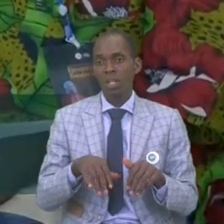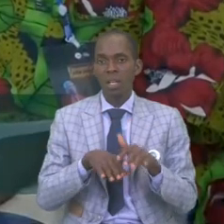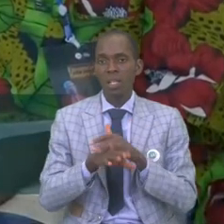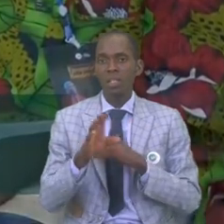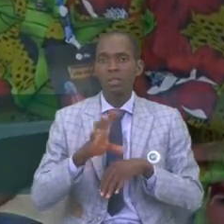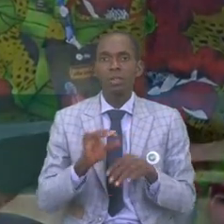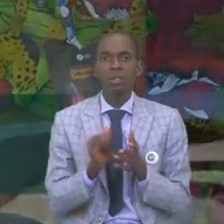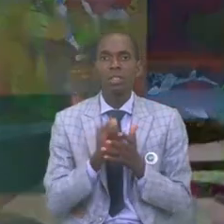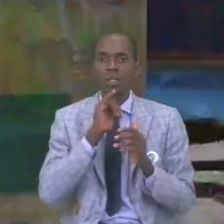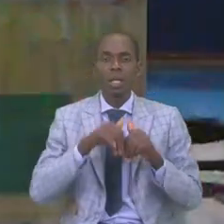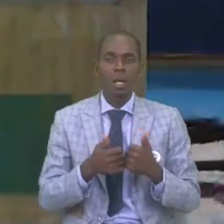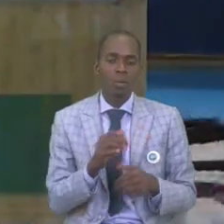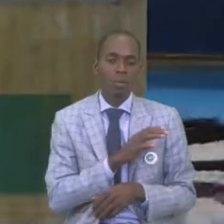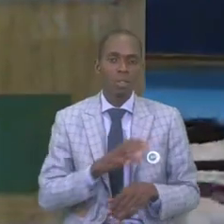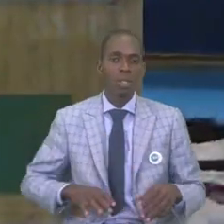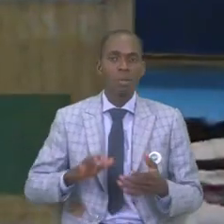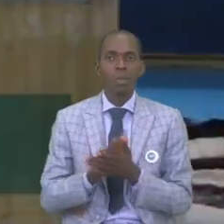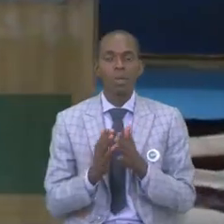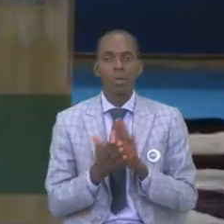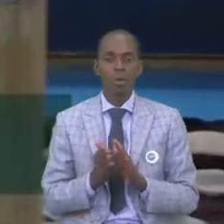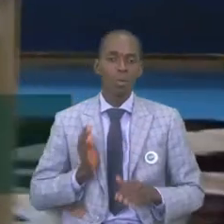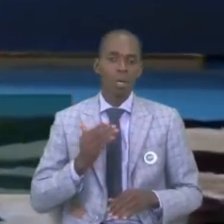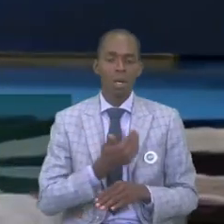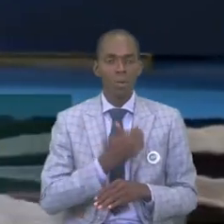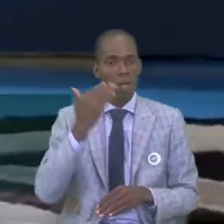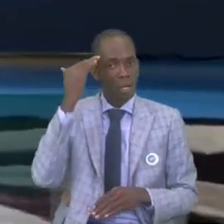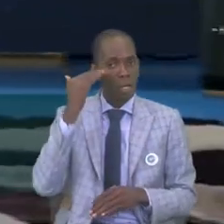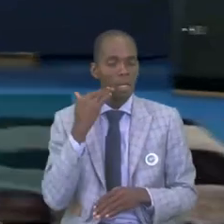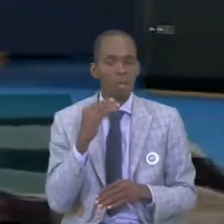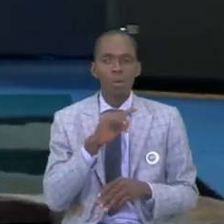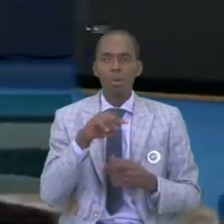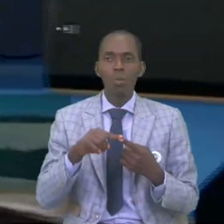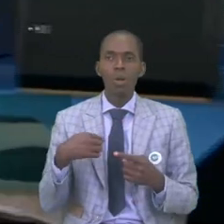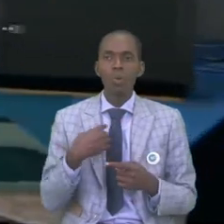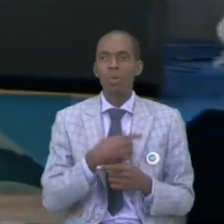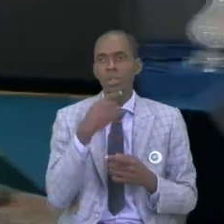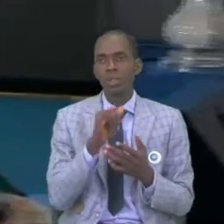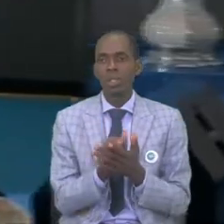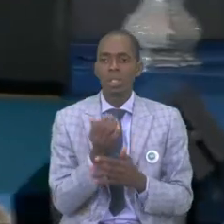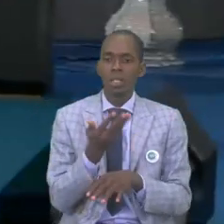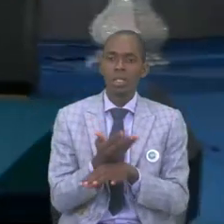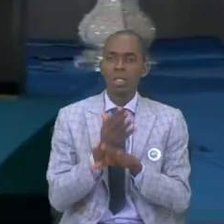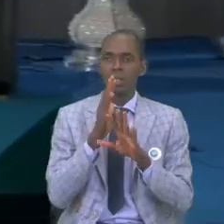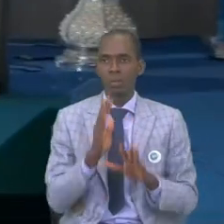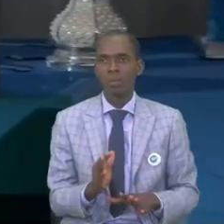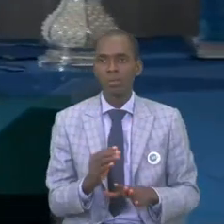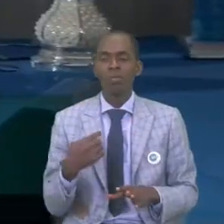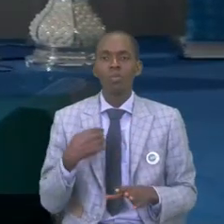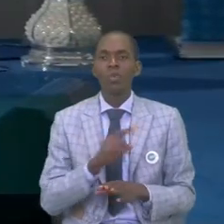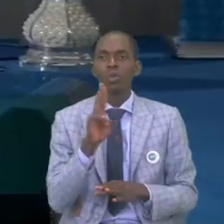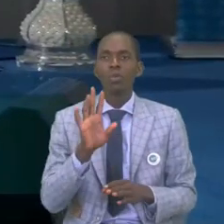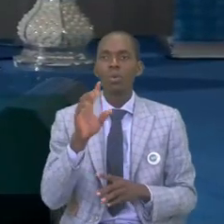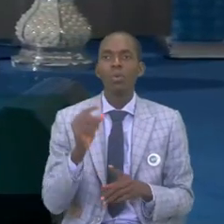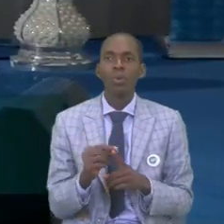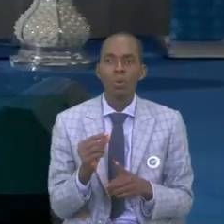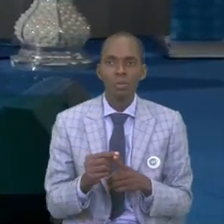Christ becomes our head. Now, when we say advocate, there is a word we use in our normal language. We say